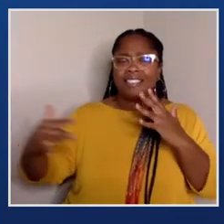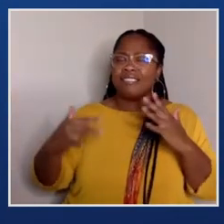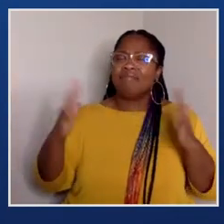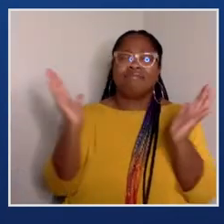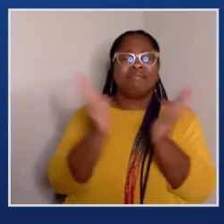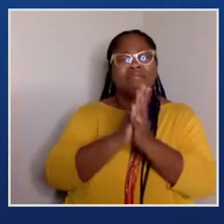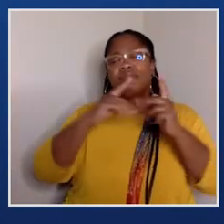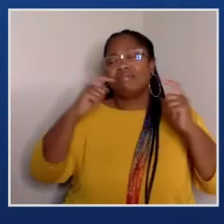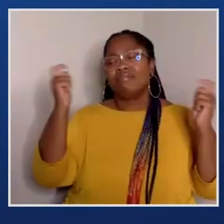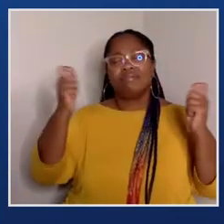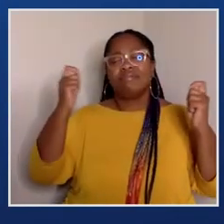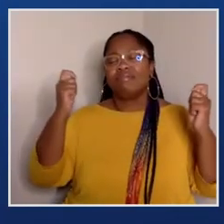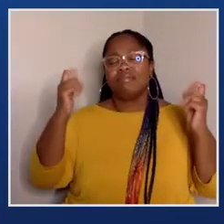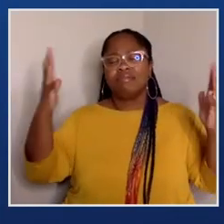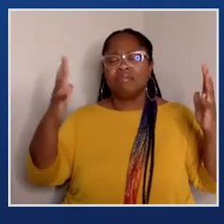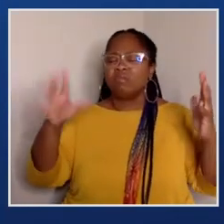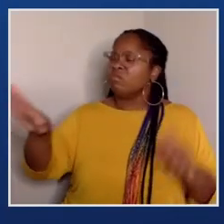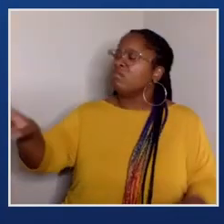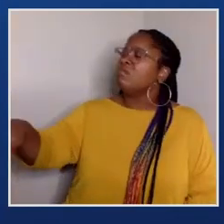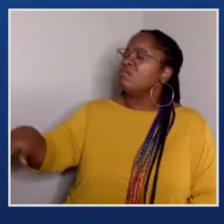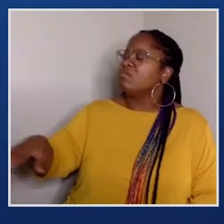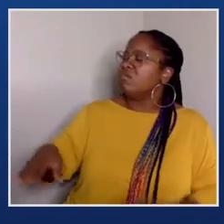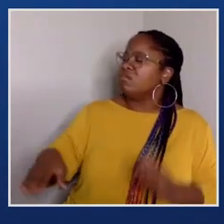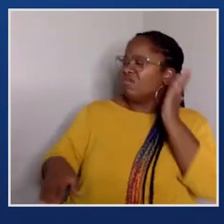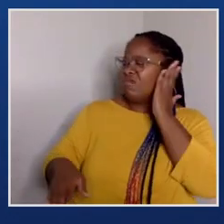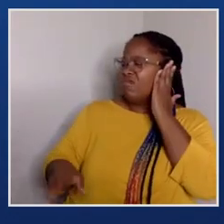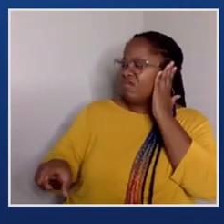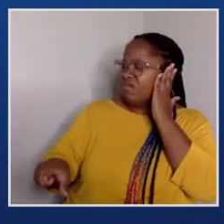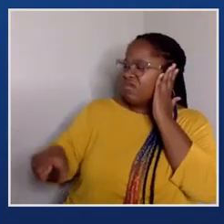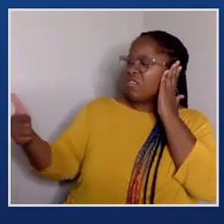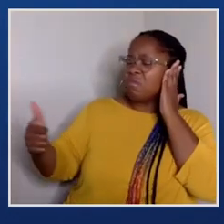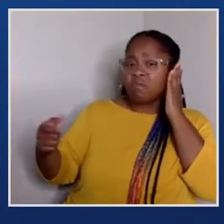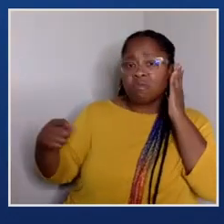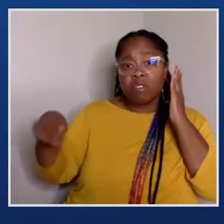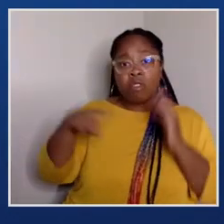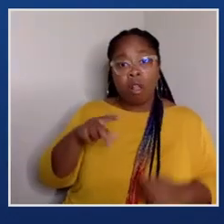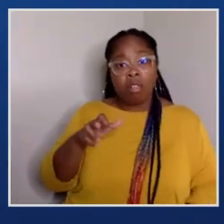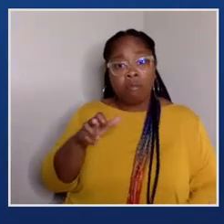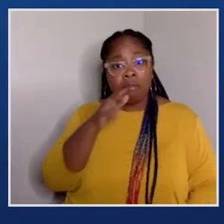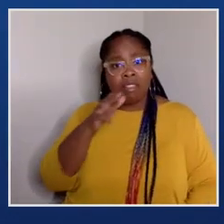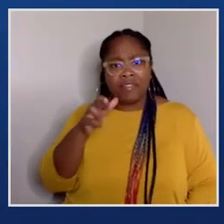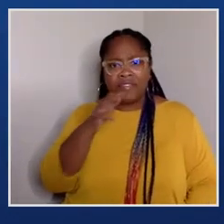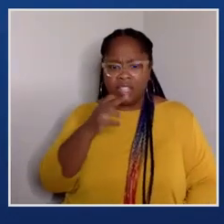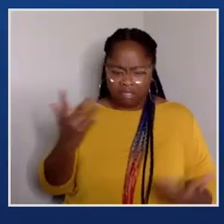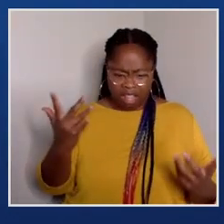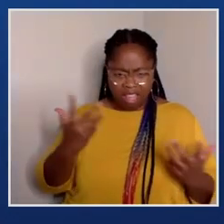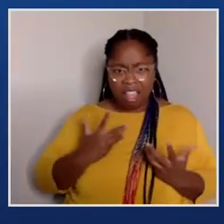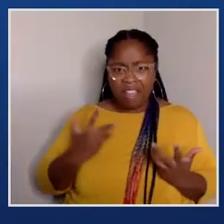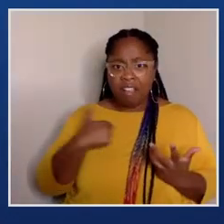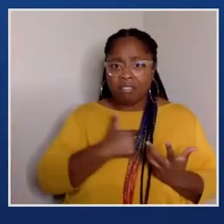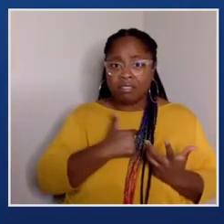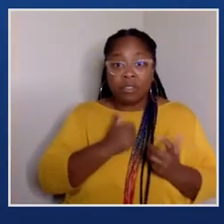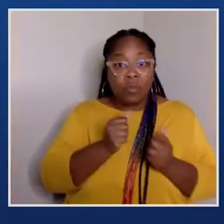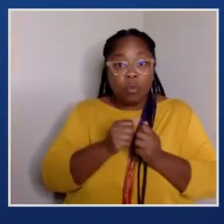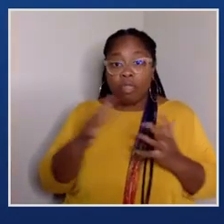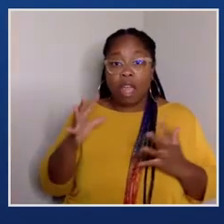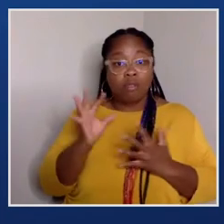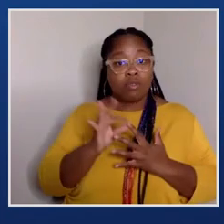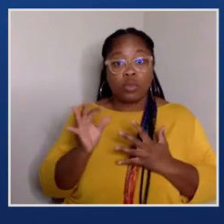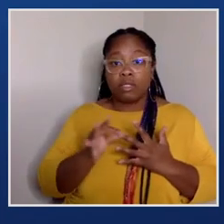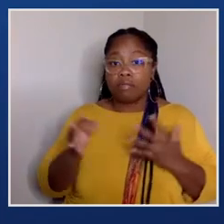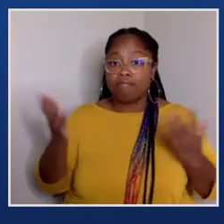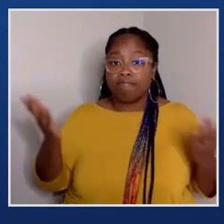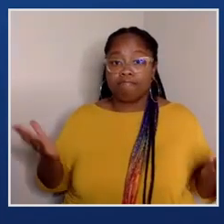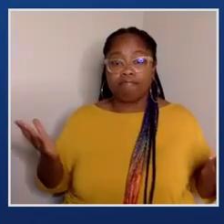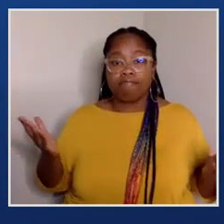Hey, yo, check this out. Your motherfuckers have left us no choice.